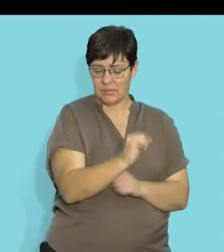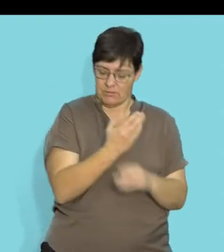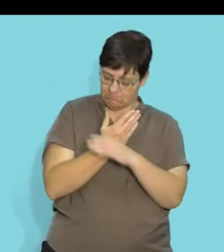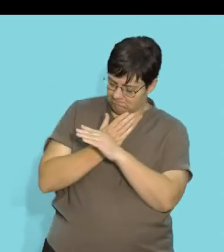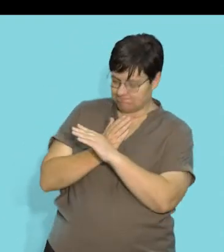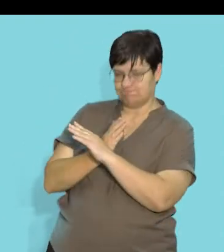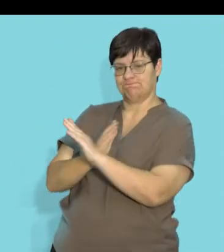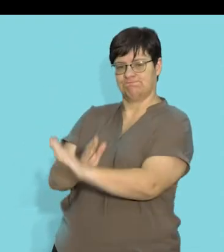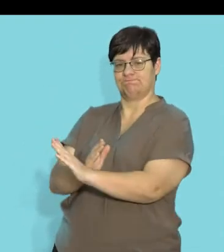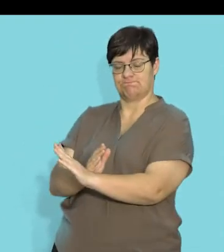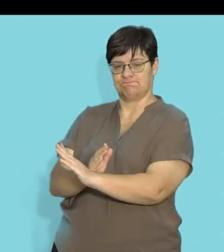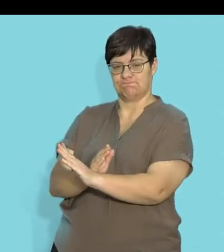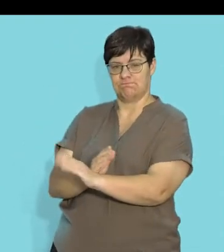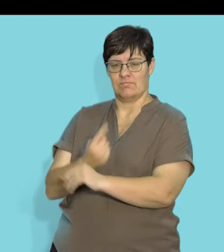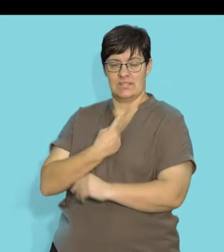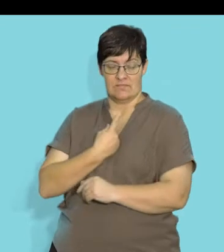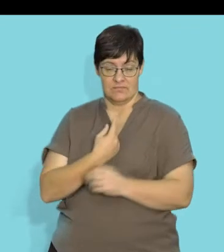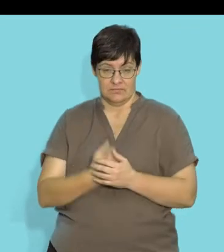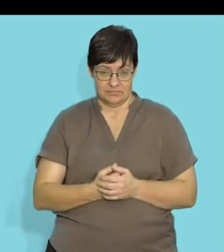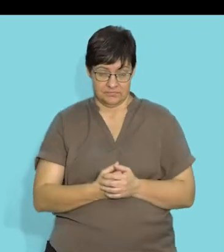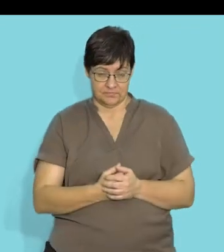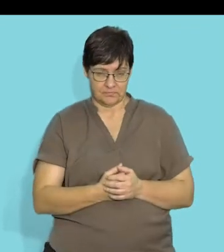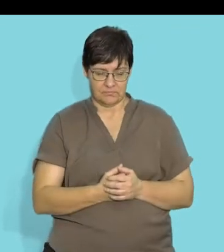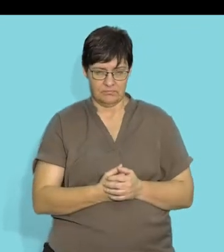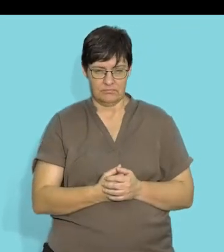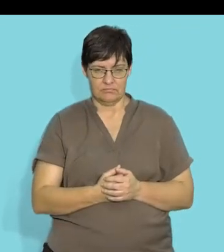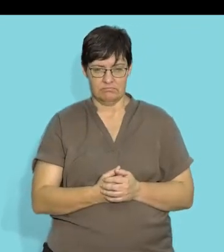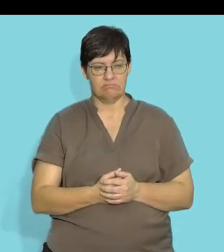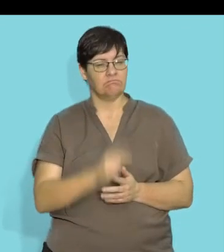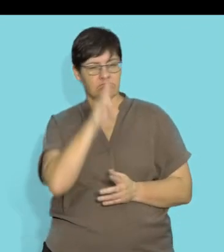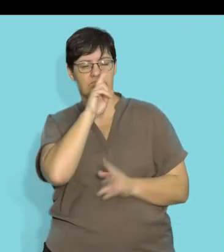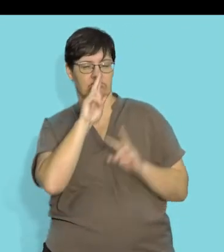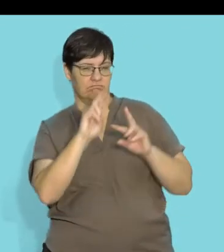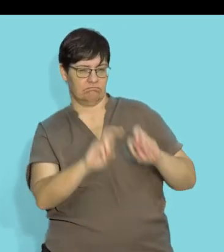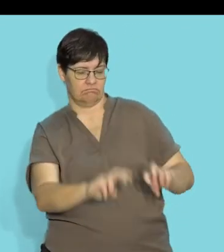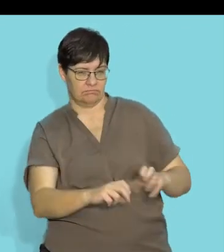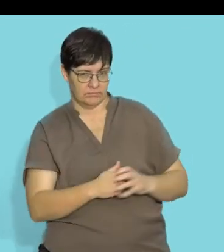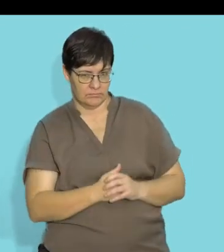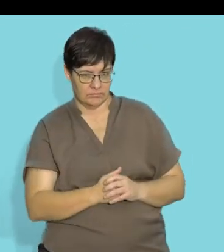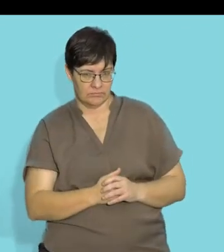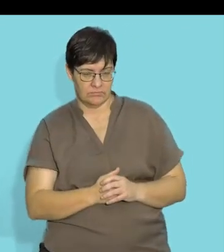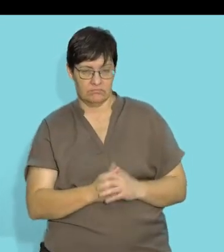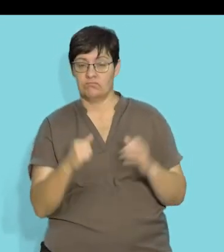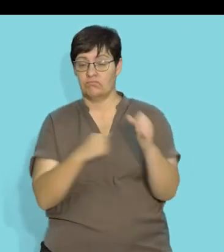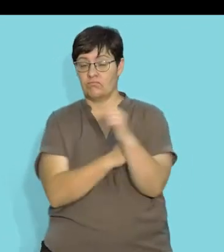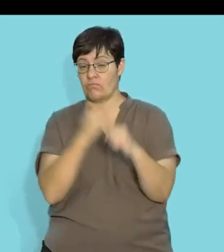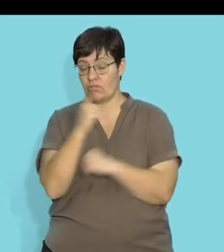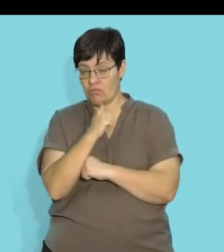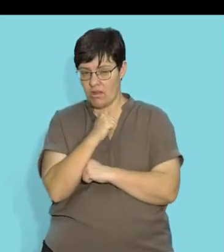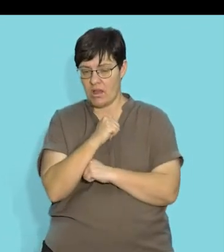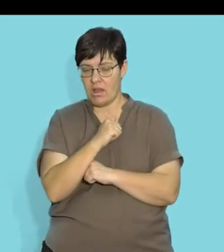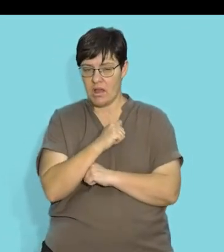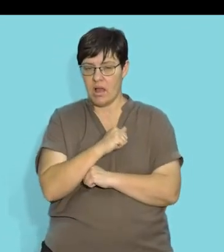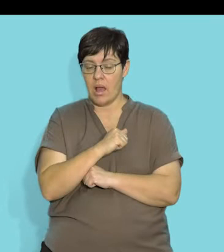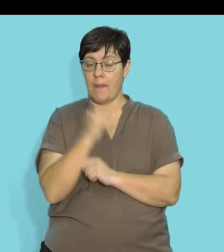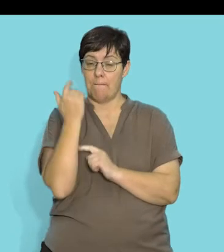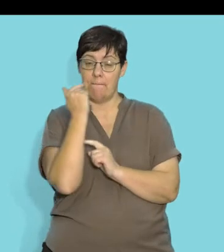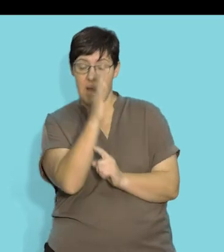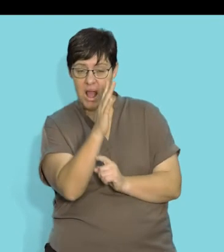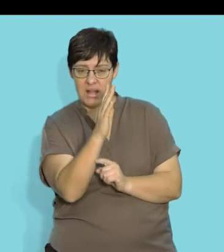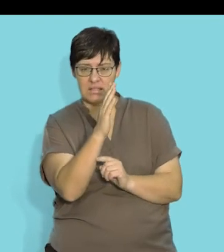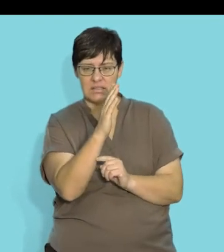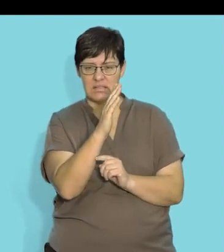defend or help a plant defend itself. Let's get into it. There are certain structures on the surface of the